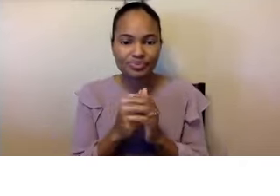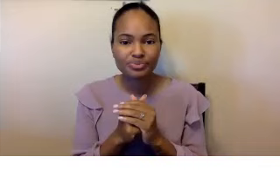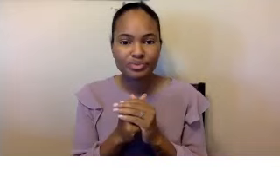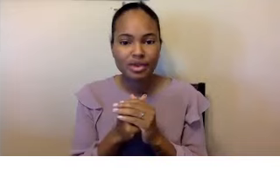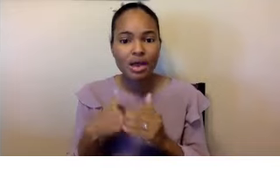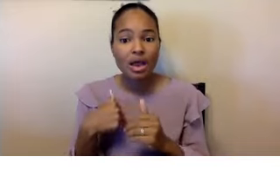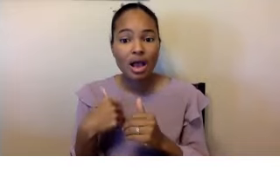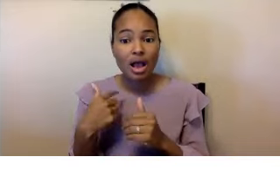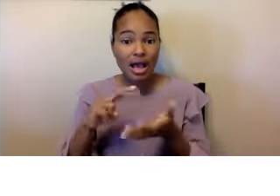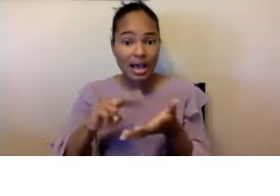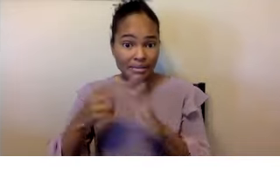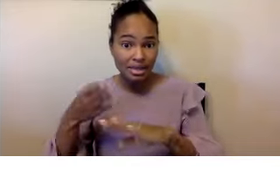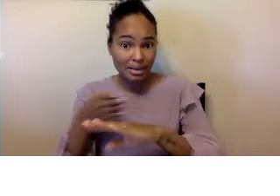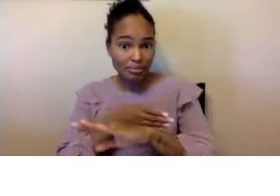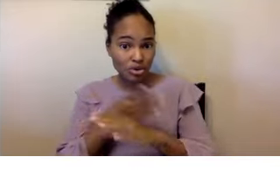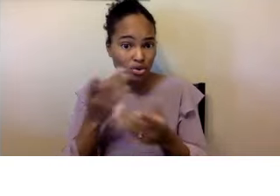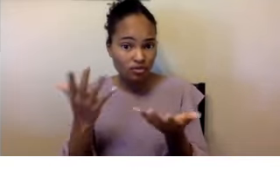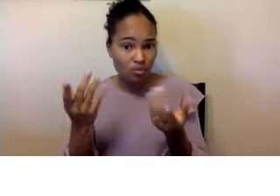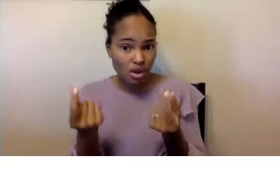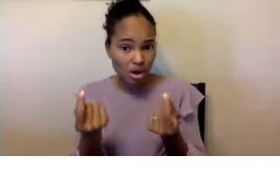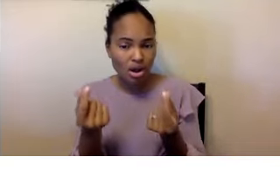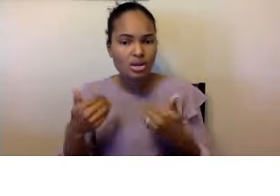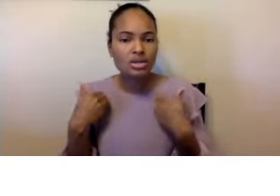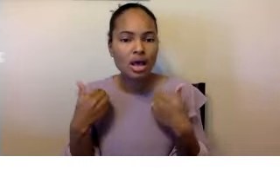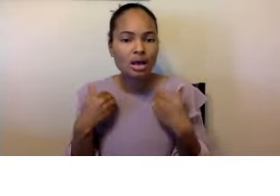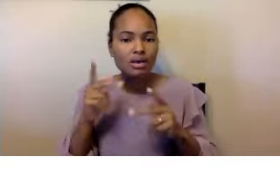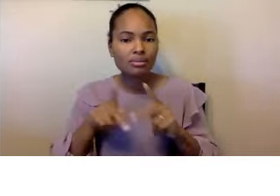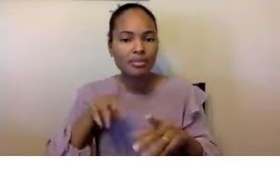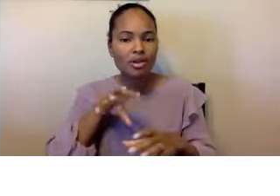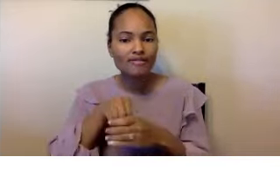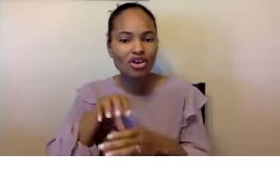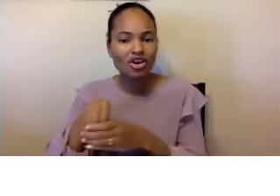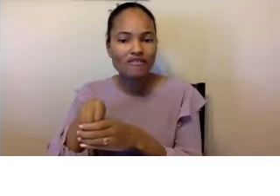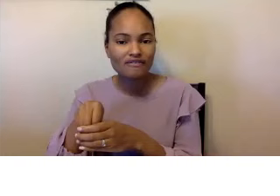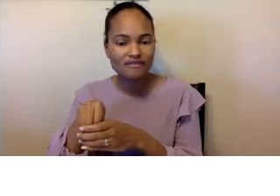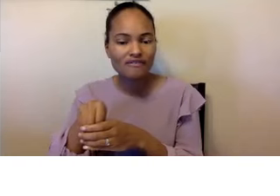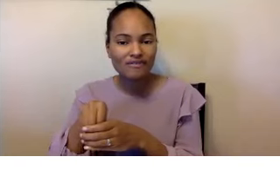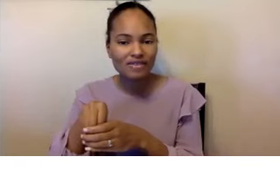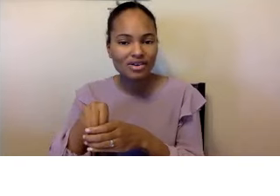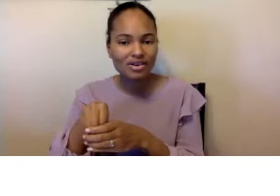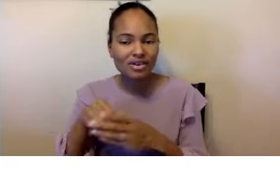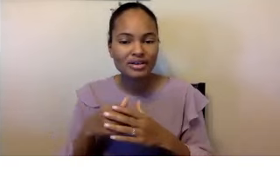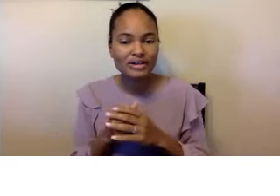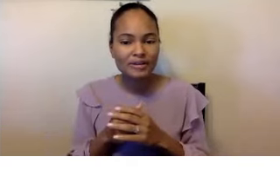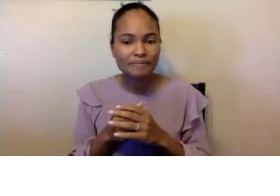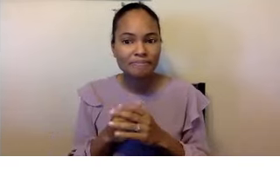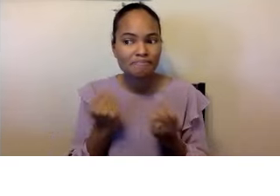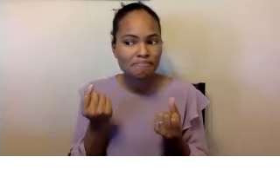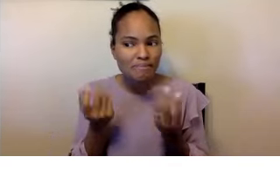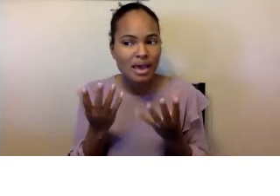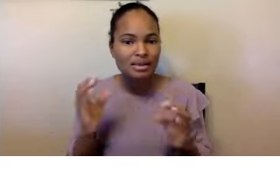see more younger people getting involved, and a lot more people with